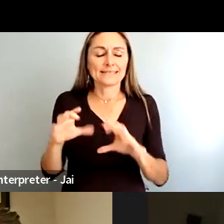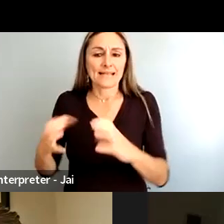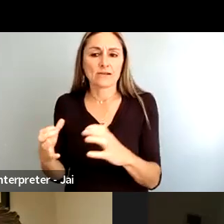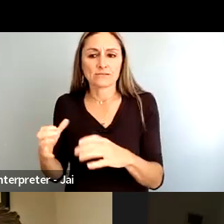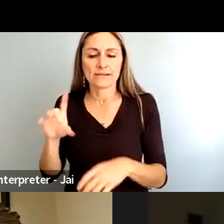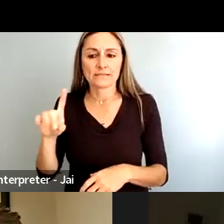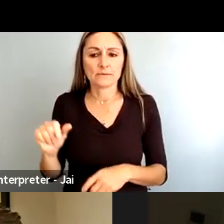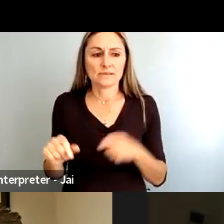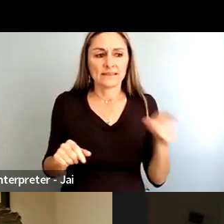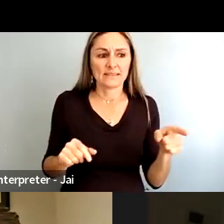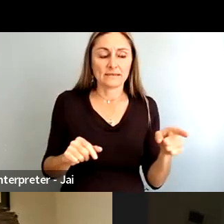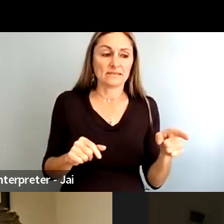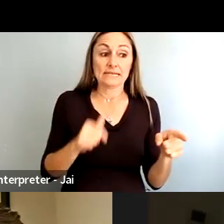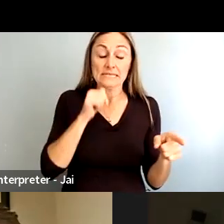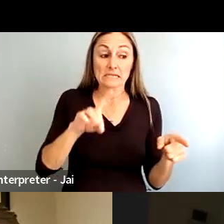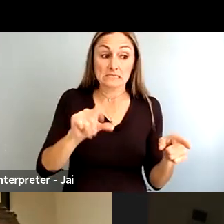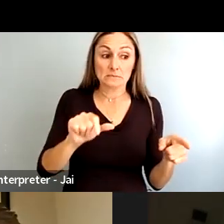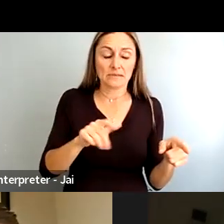This is just weird.